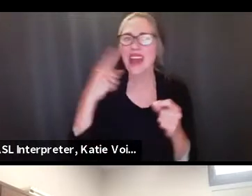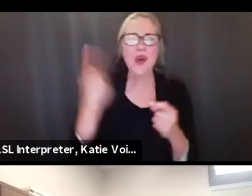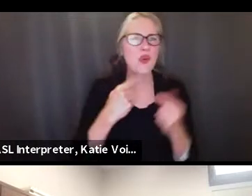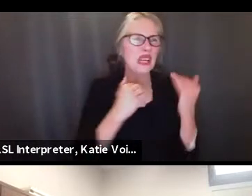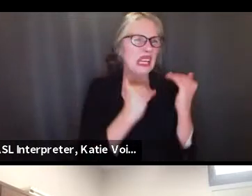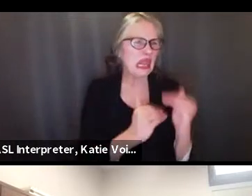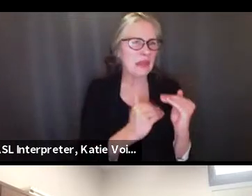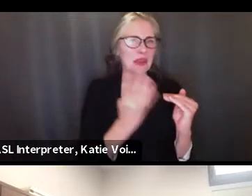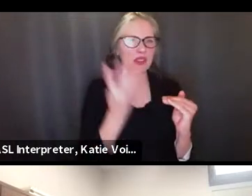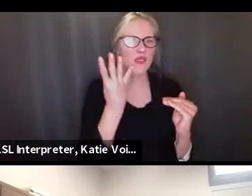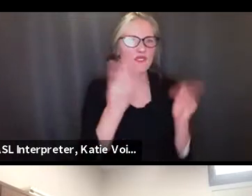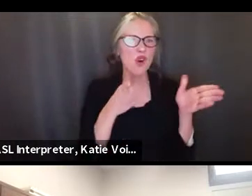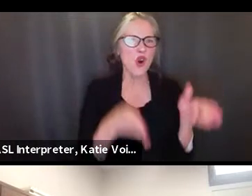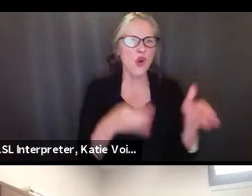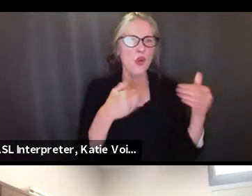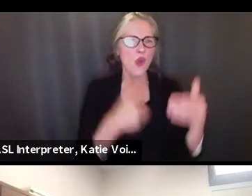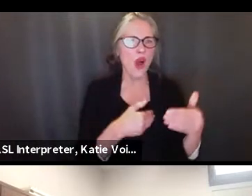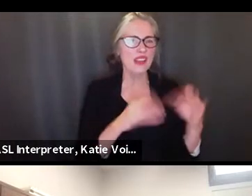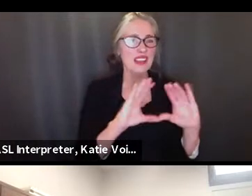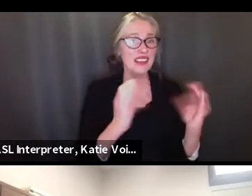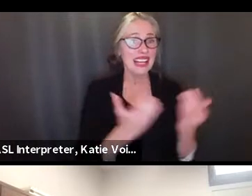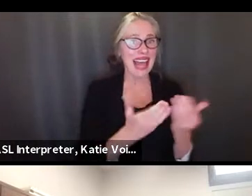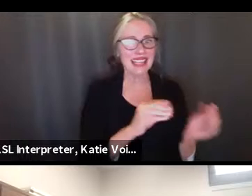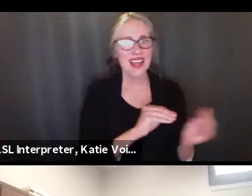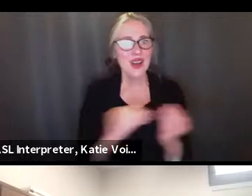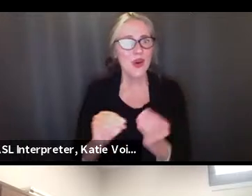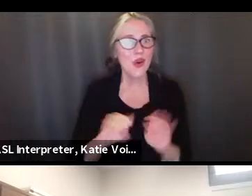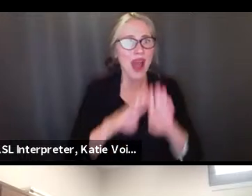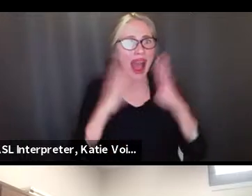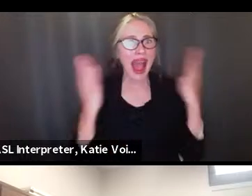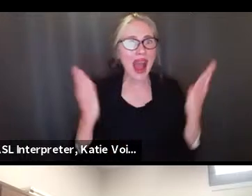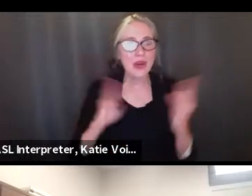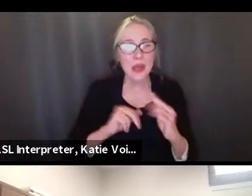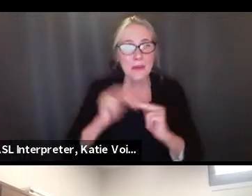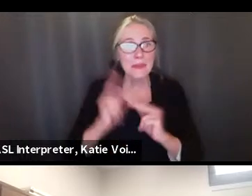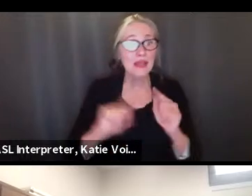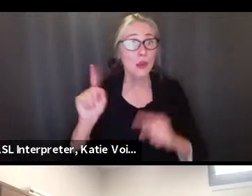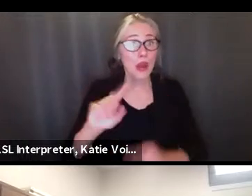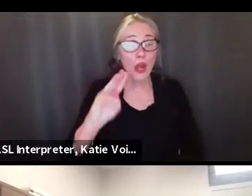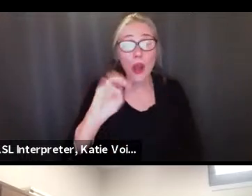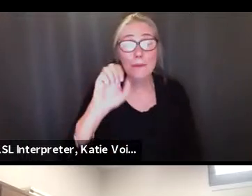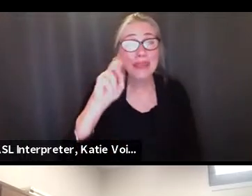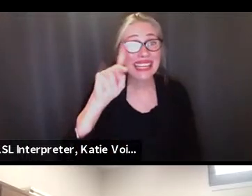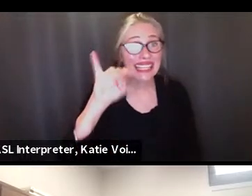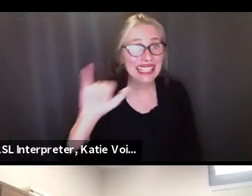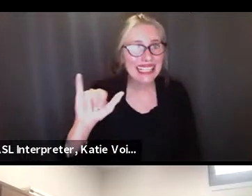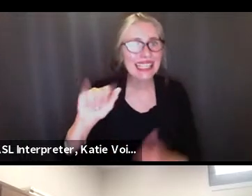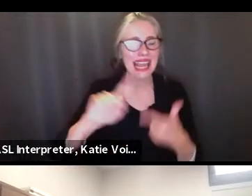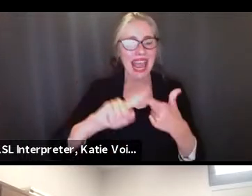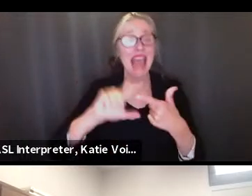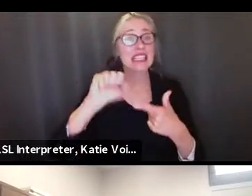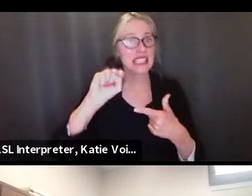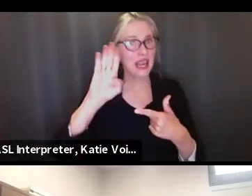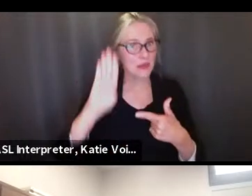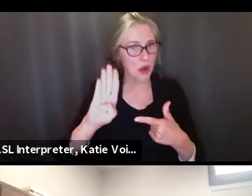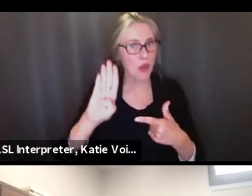walls. And we have already begun to build this out in both McKinley and the Santa Barbara Community